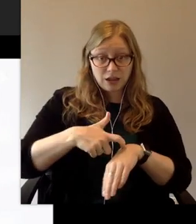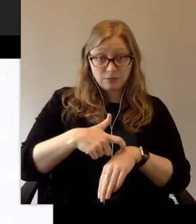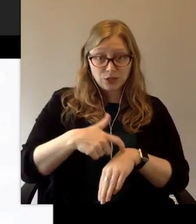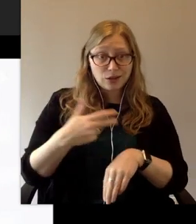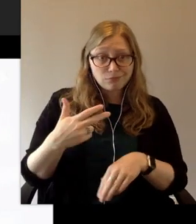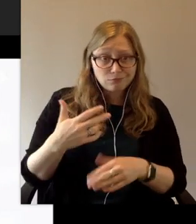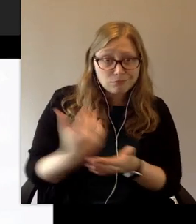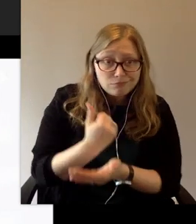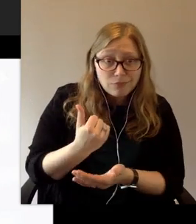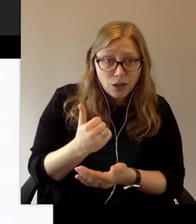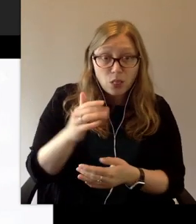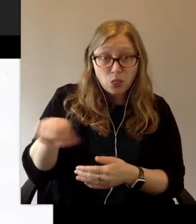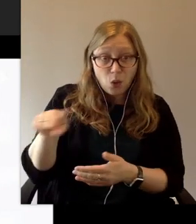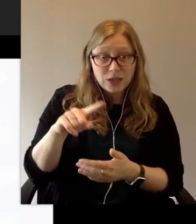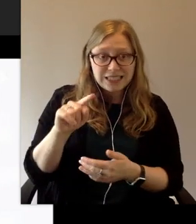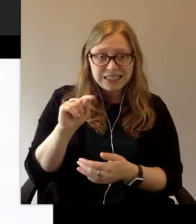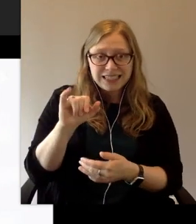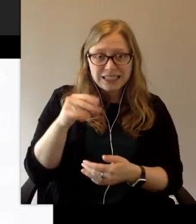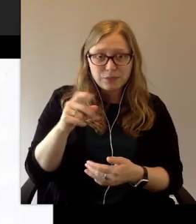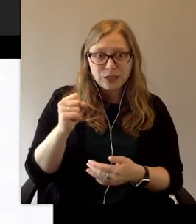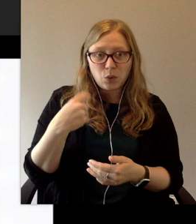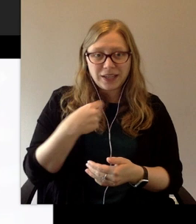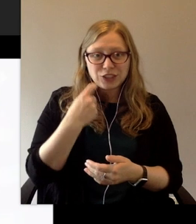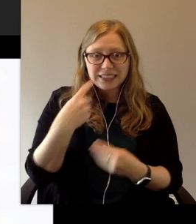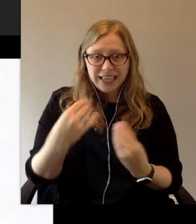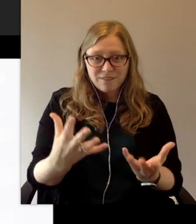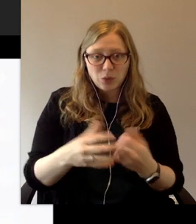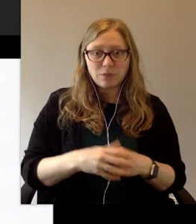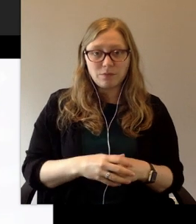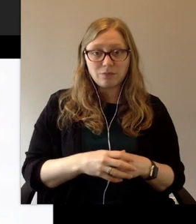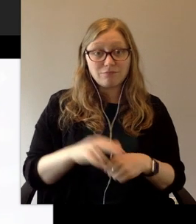there to help you. Use the rubric as well.